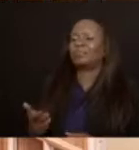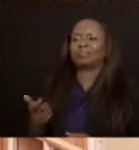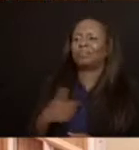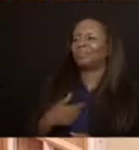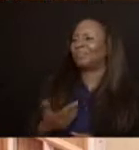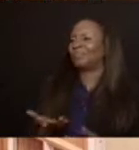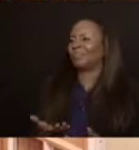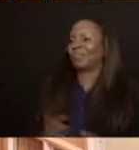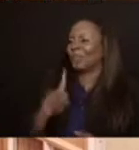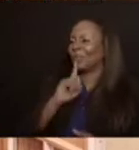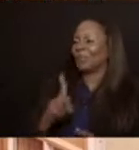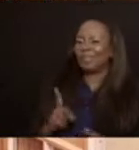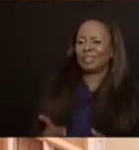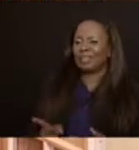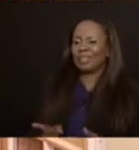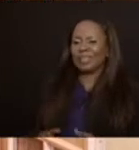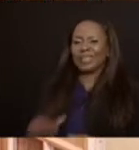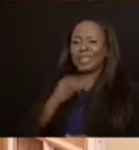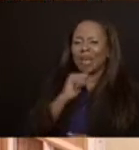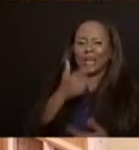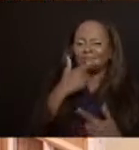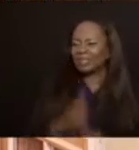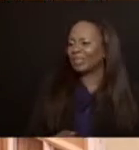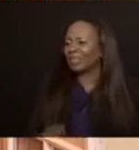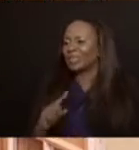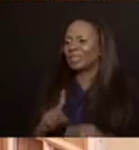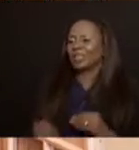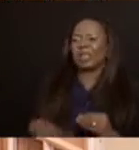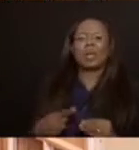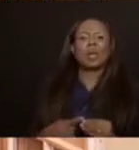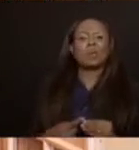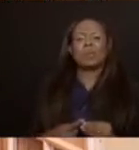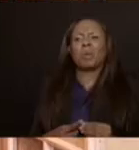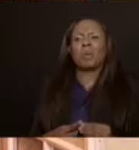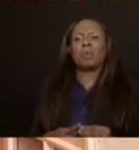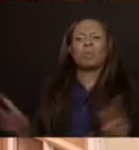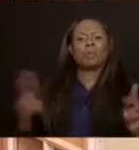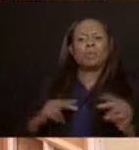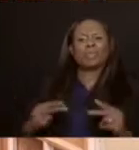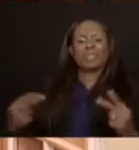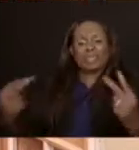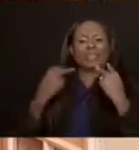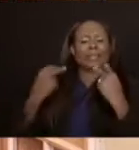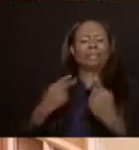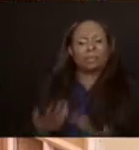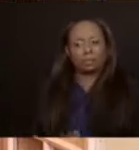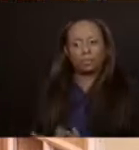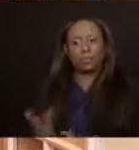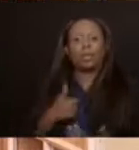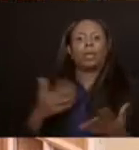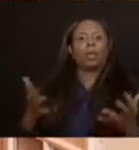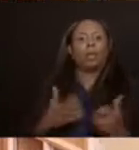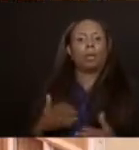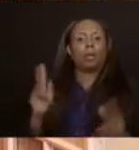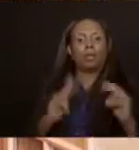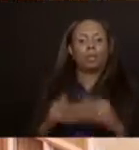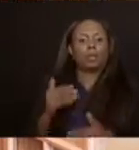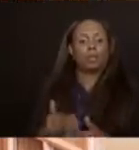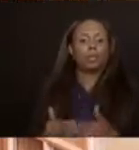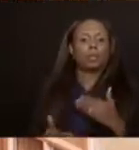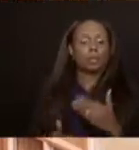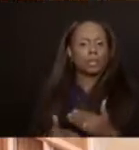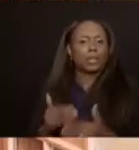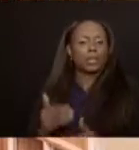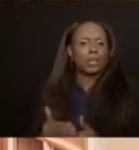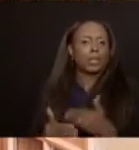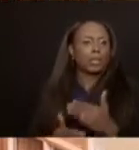us trying to literally keep this country together and to make sure that we move as many people step by step by step by step. As